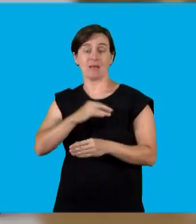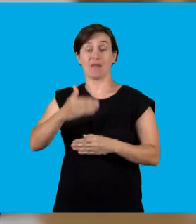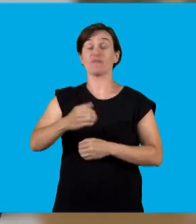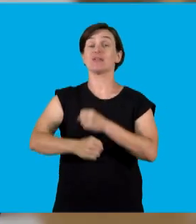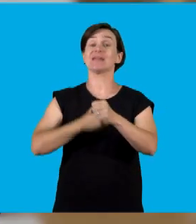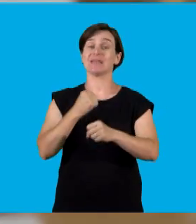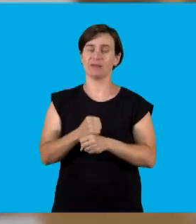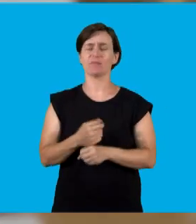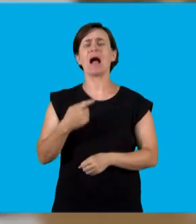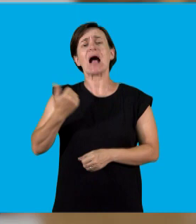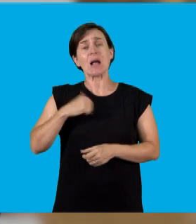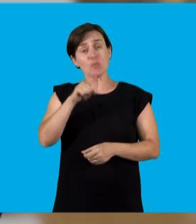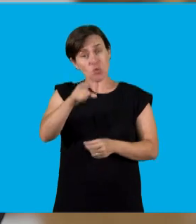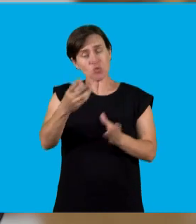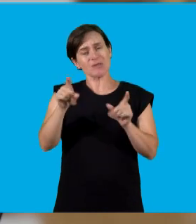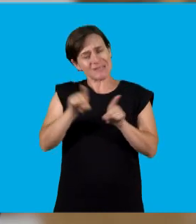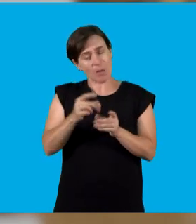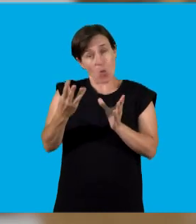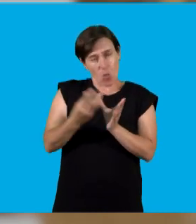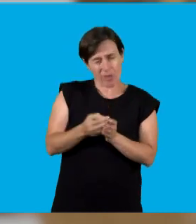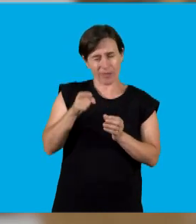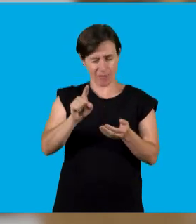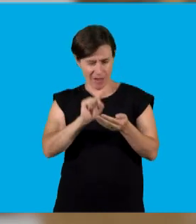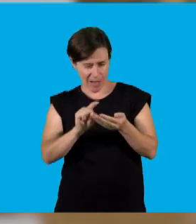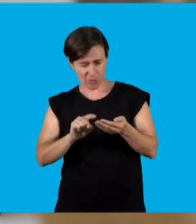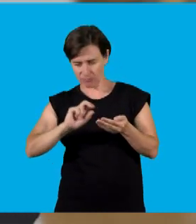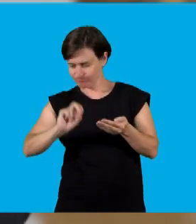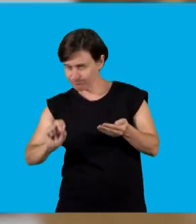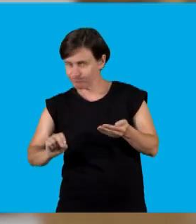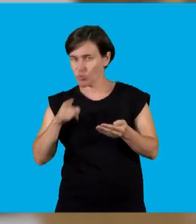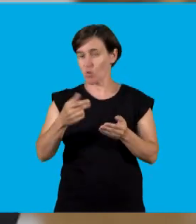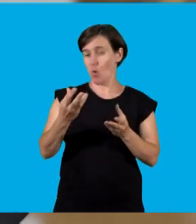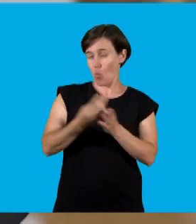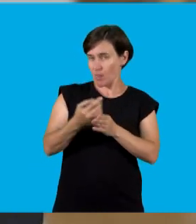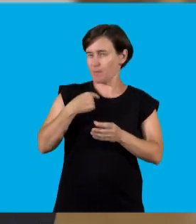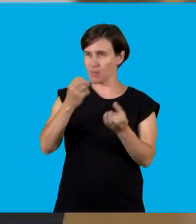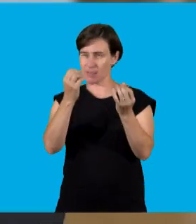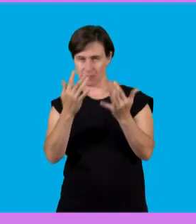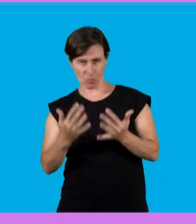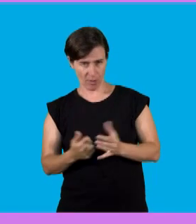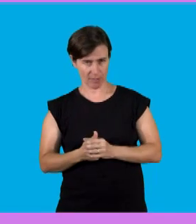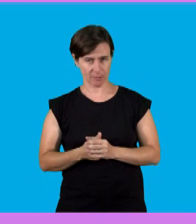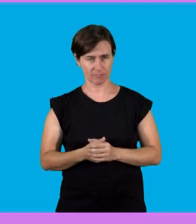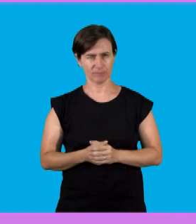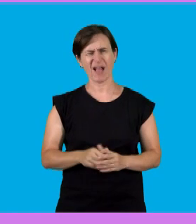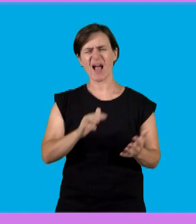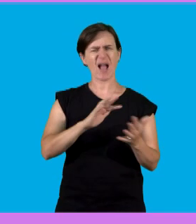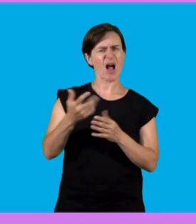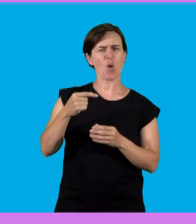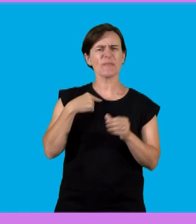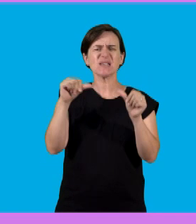calculator, sit with your workbook, and you work through all these steps with me. Okay, now remember, how do I determine annual tax